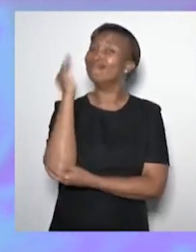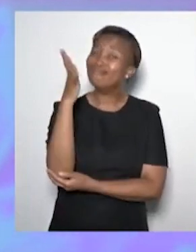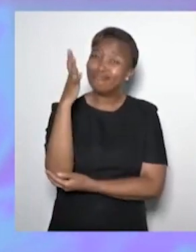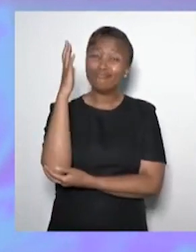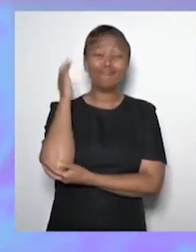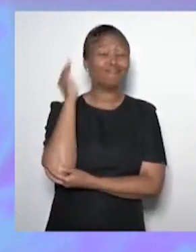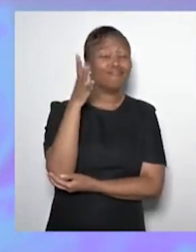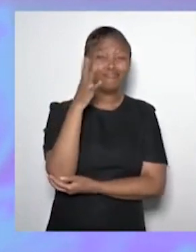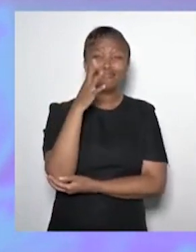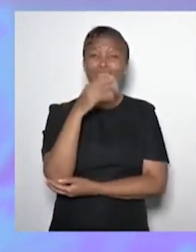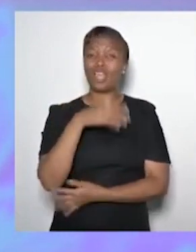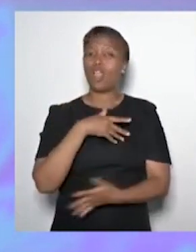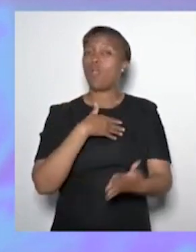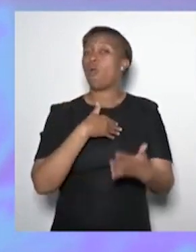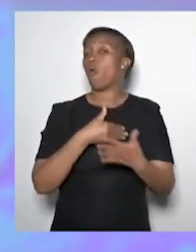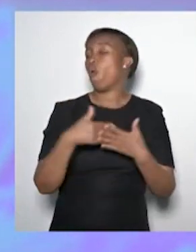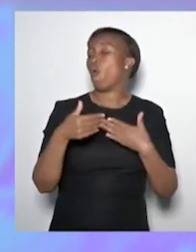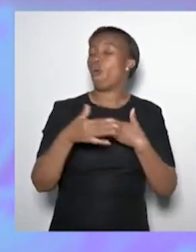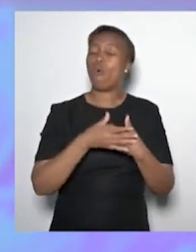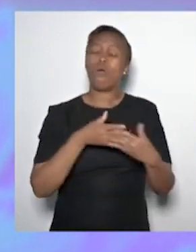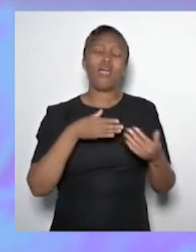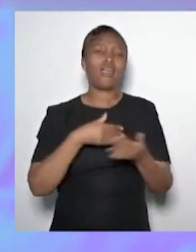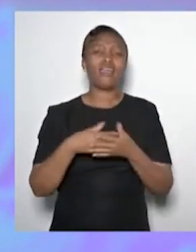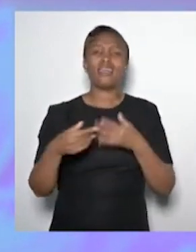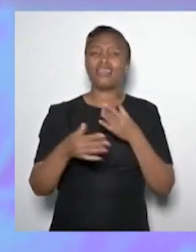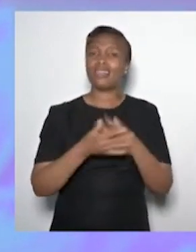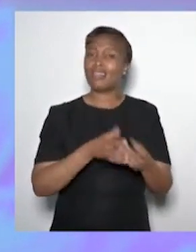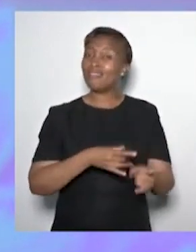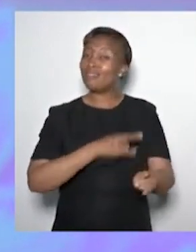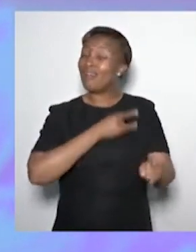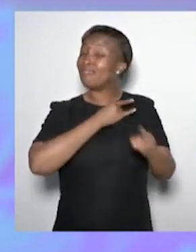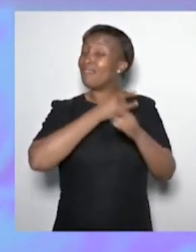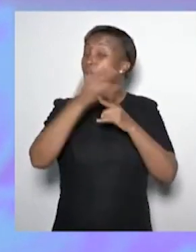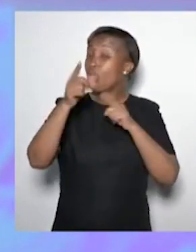any form of material prosperity